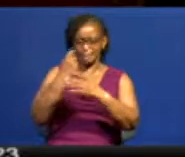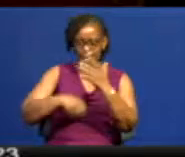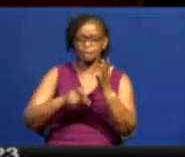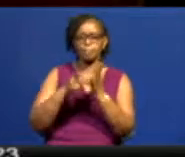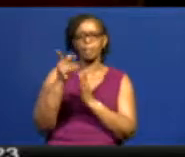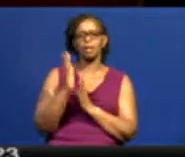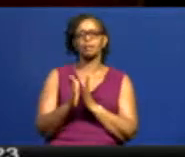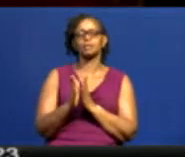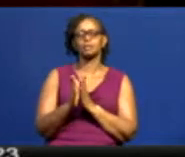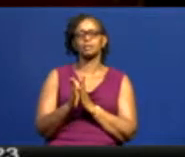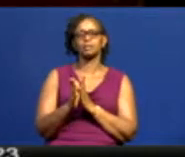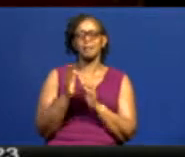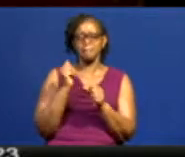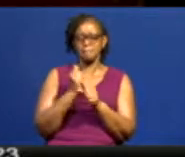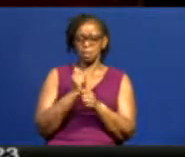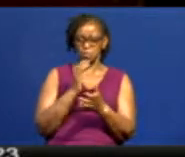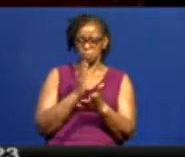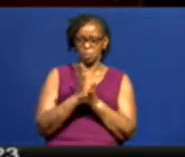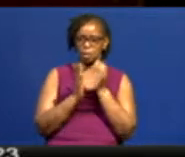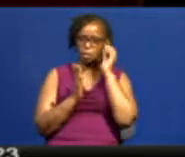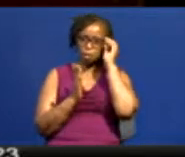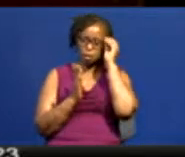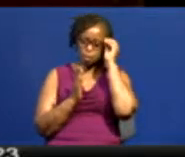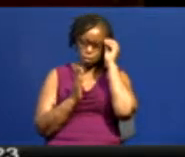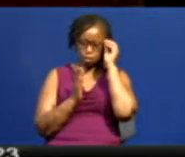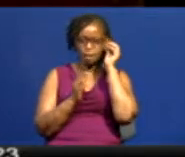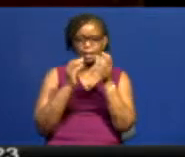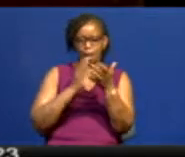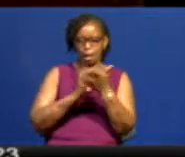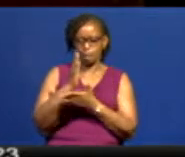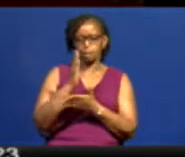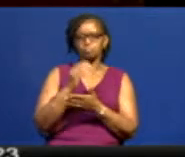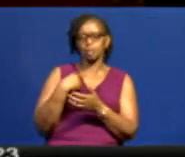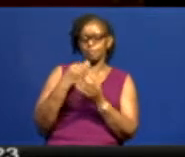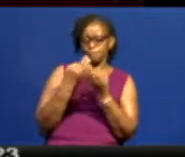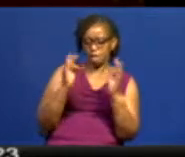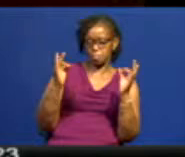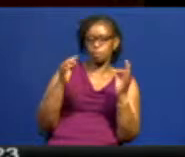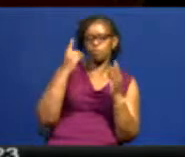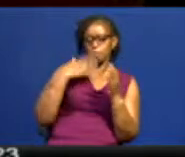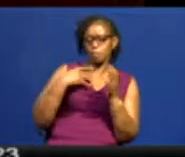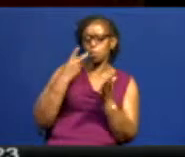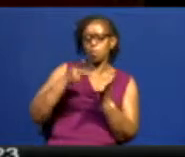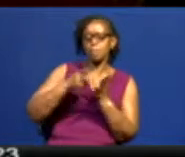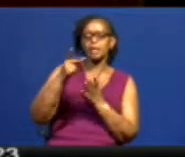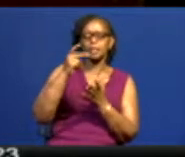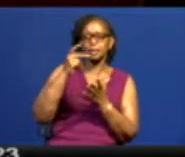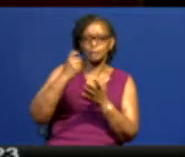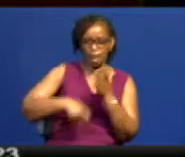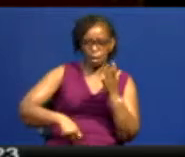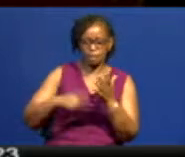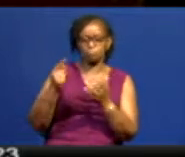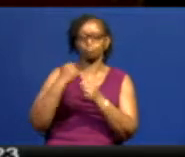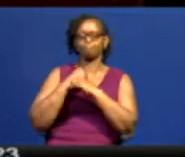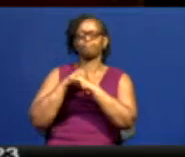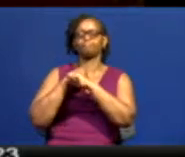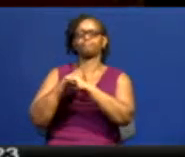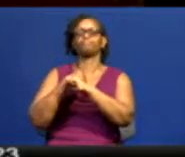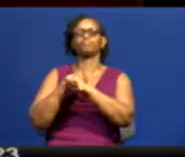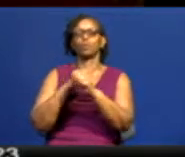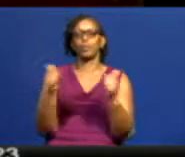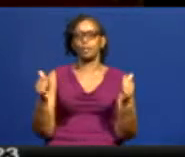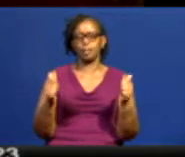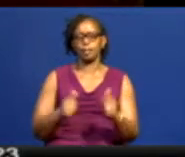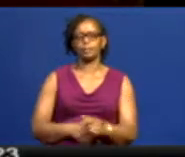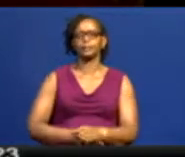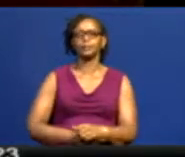that the rights and the freedom of the taxpayers is safeguarded. And this policy, Honorable Speaker, is meant to do that.